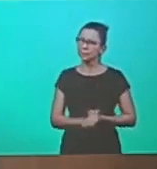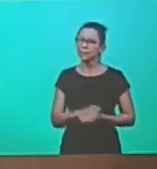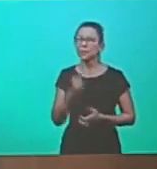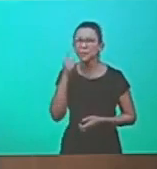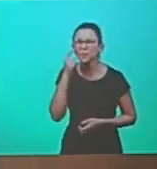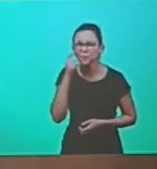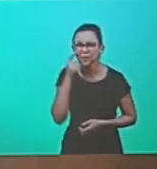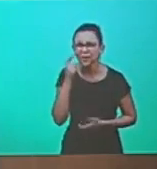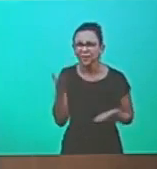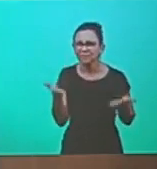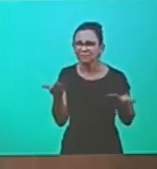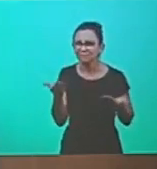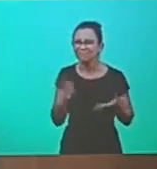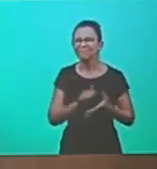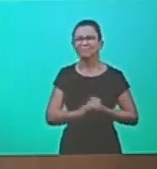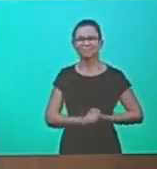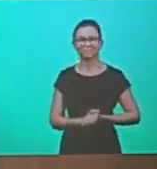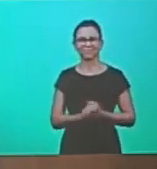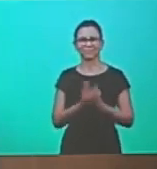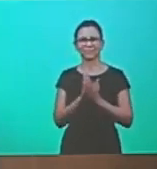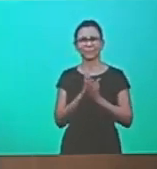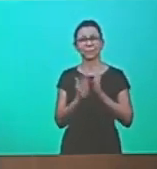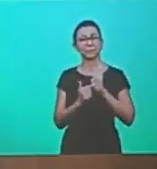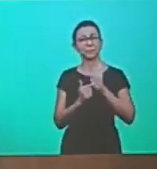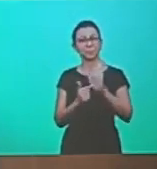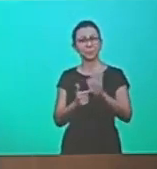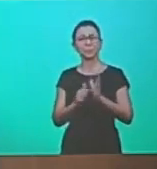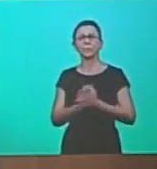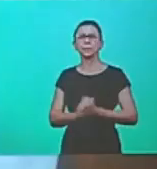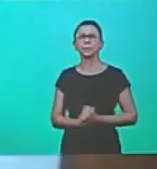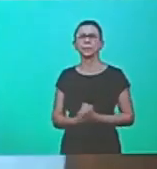one specific parable about a wedding.